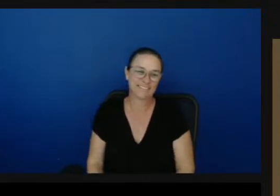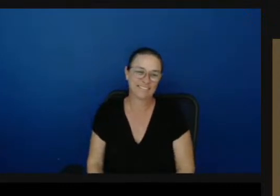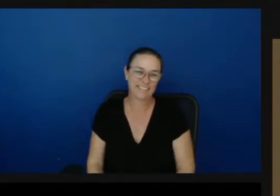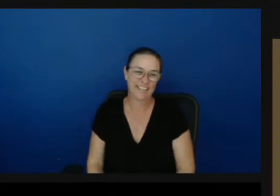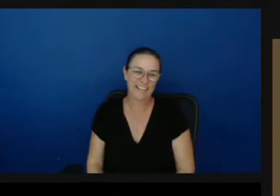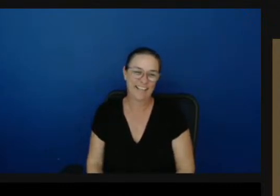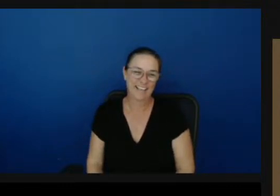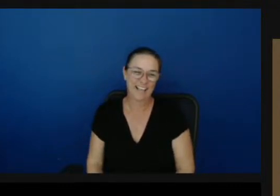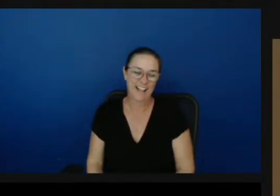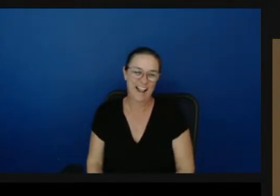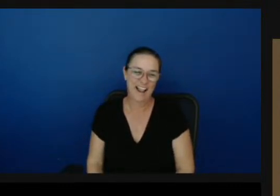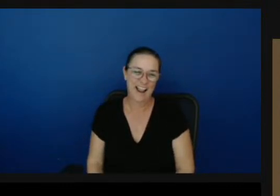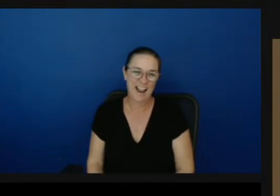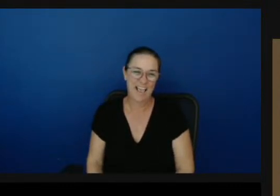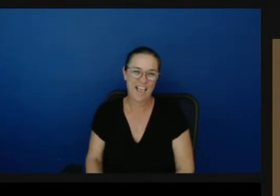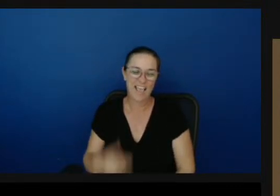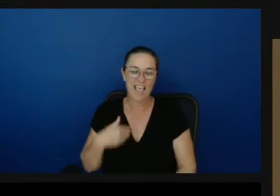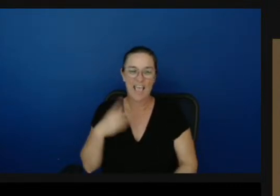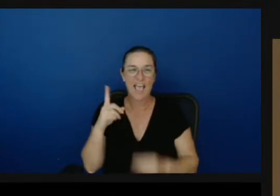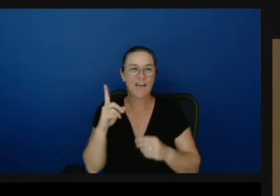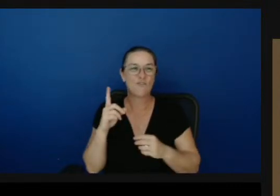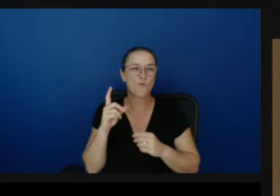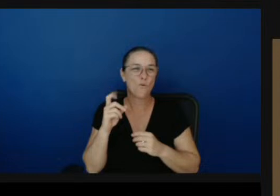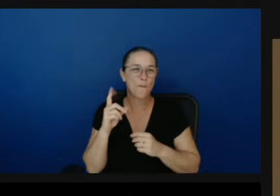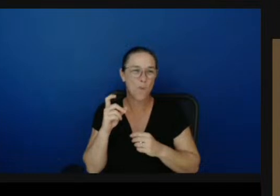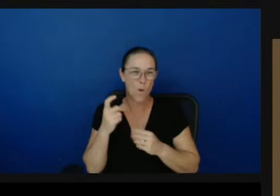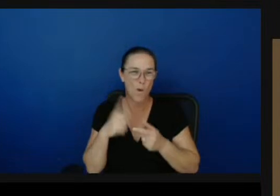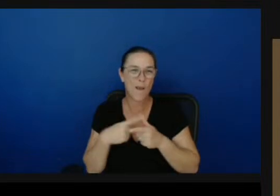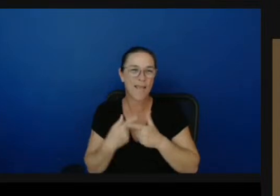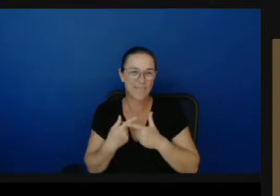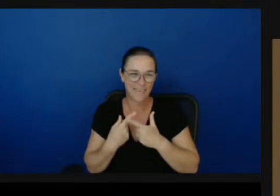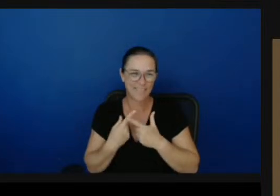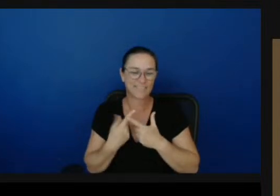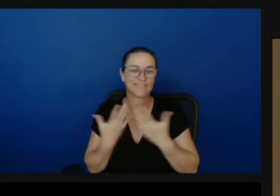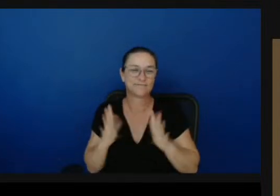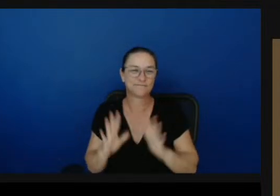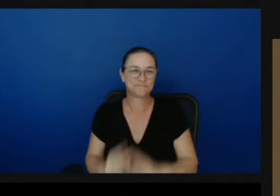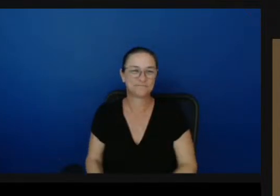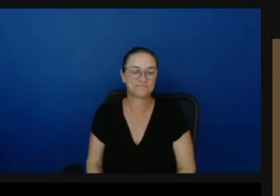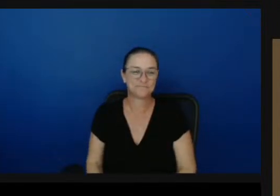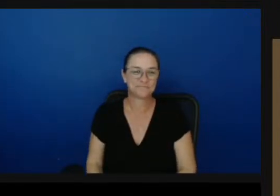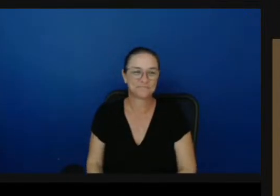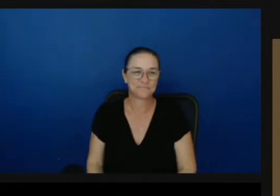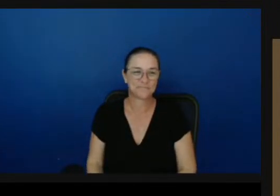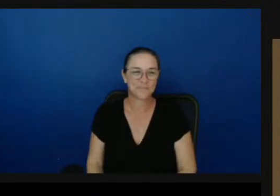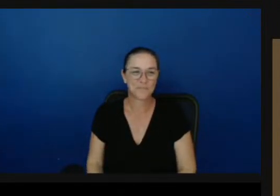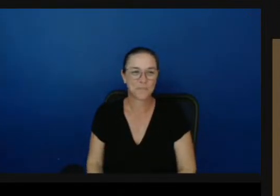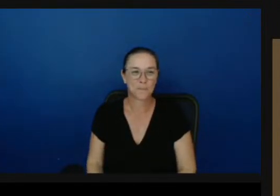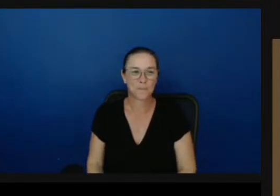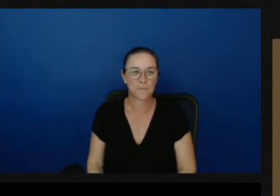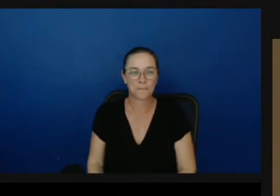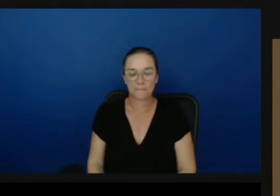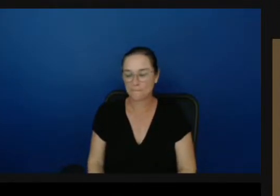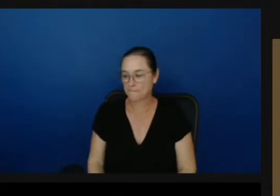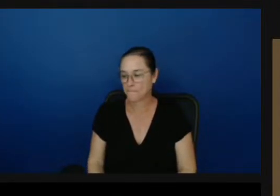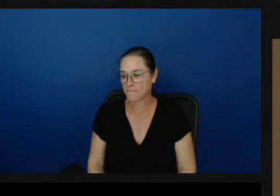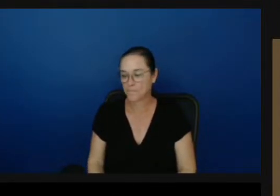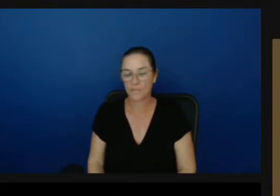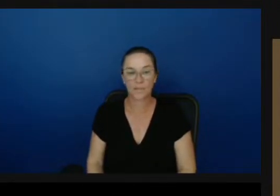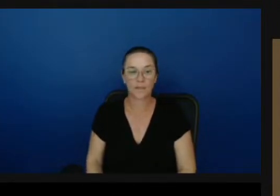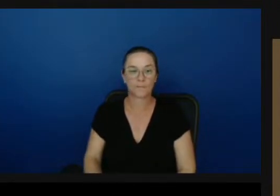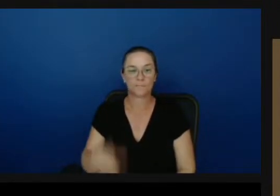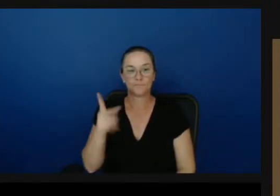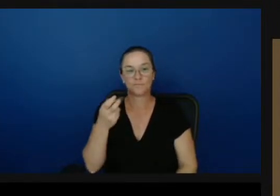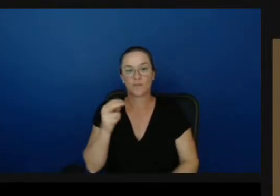We'll do one more question. And then one more question from Ken. Speaking about that lateral movement,